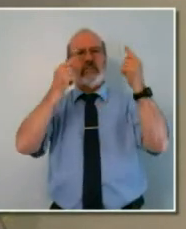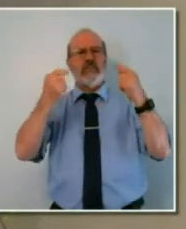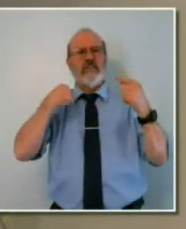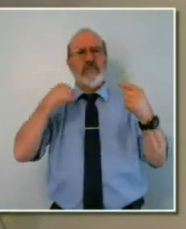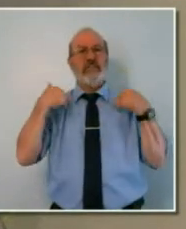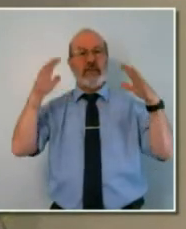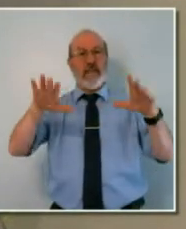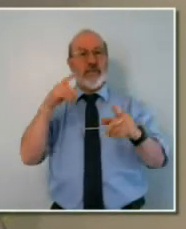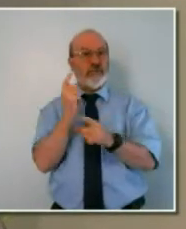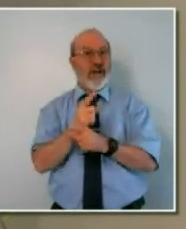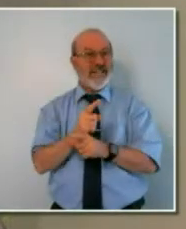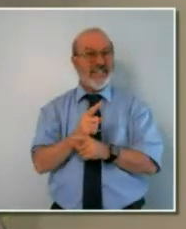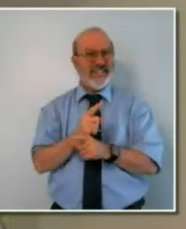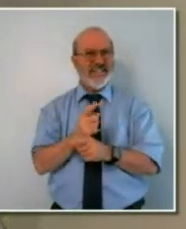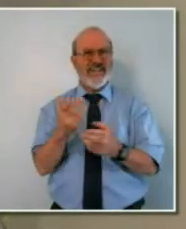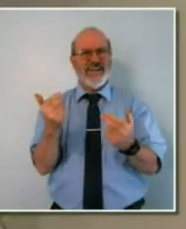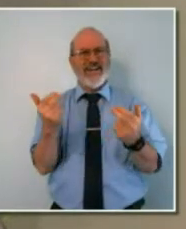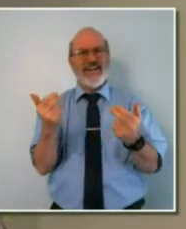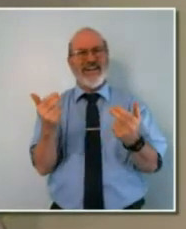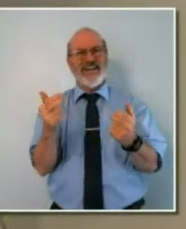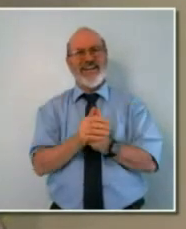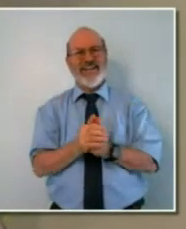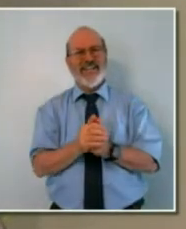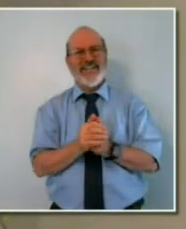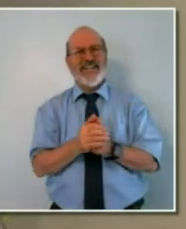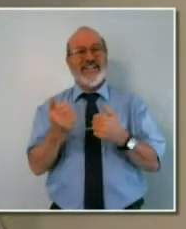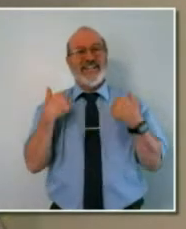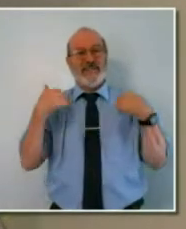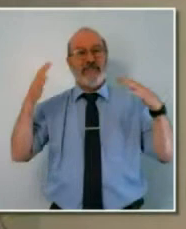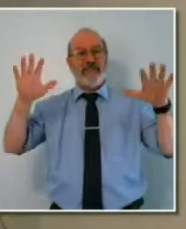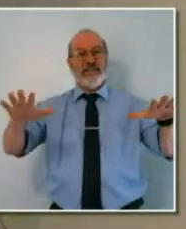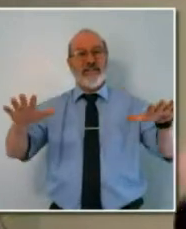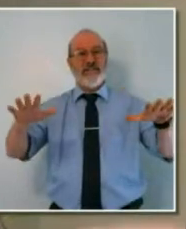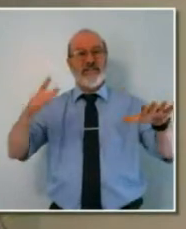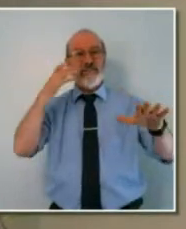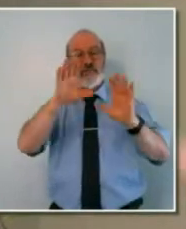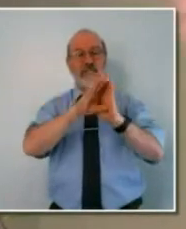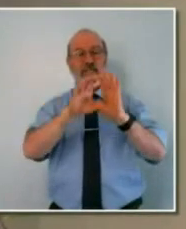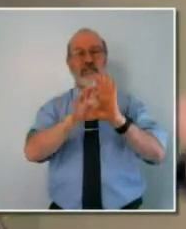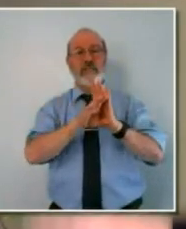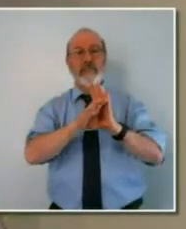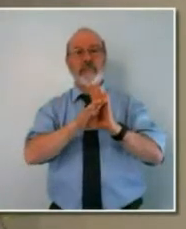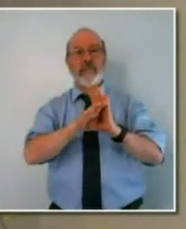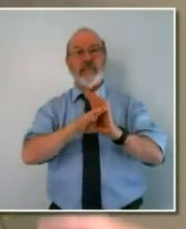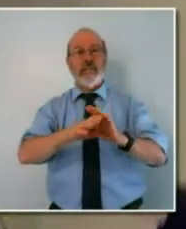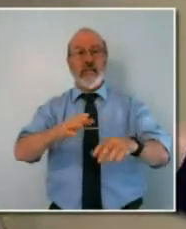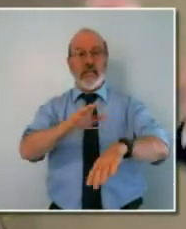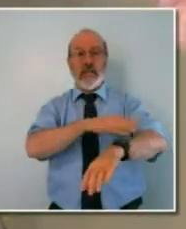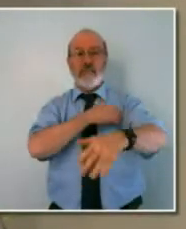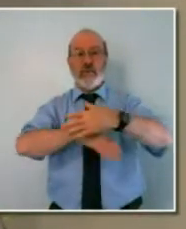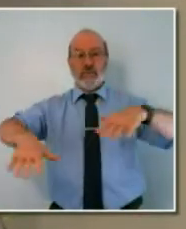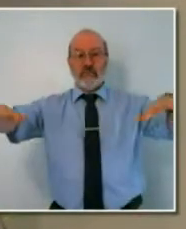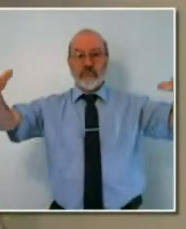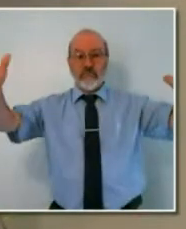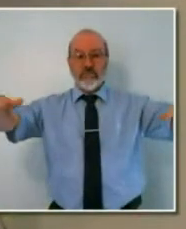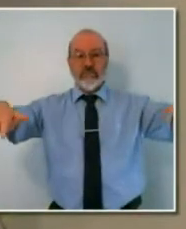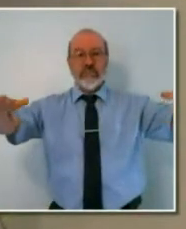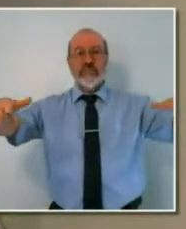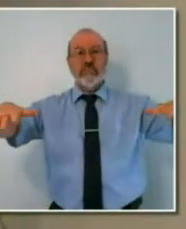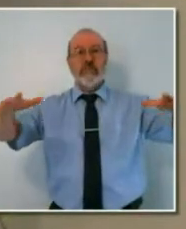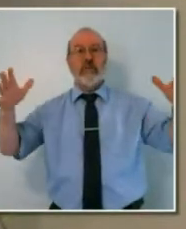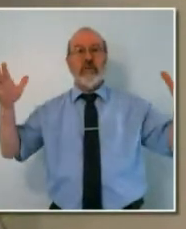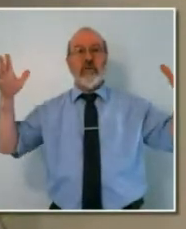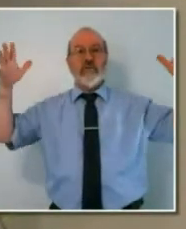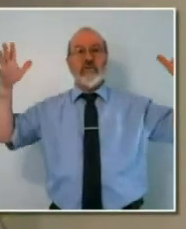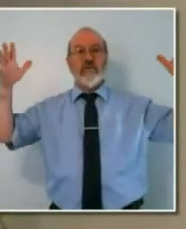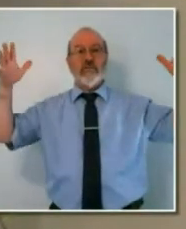right? Anyway, I'm a cherubim for the sake of illustration, and I've got wings, and I stretch forth my wings